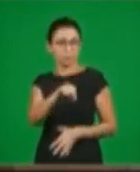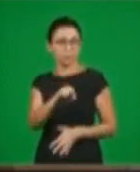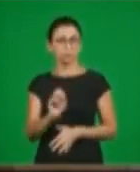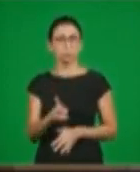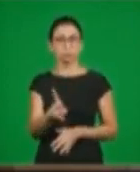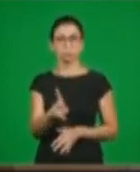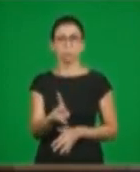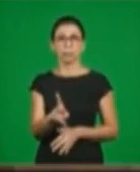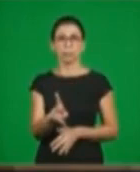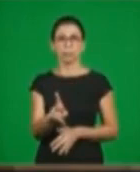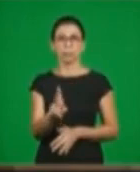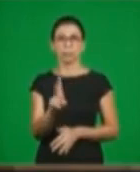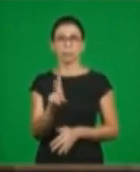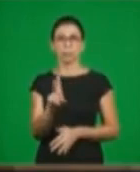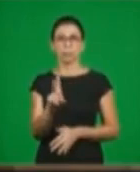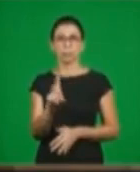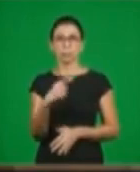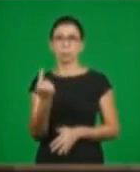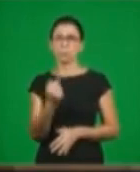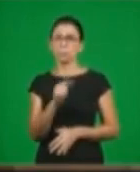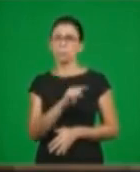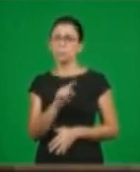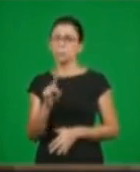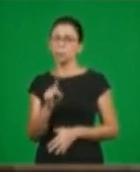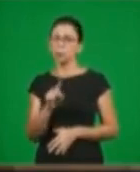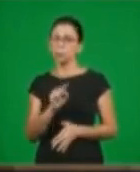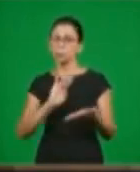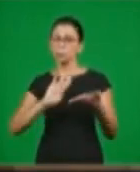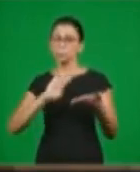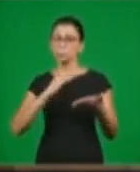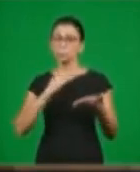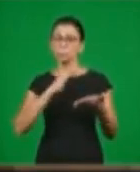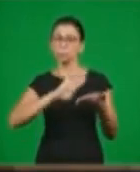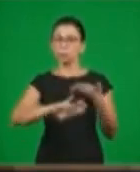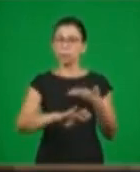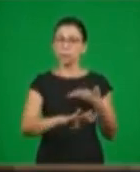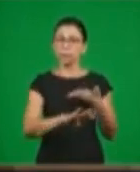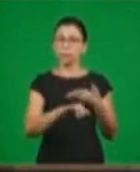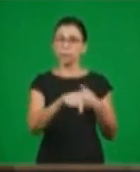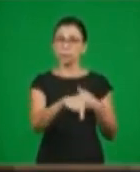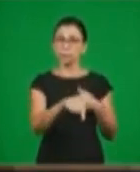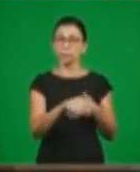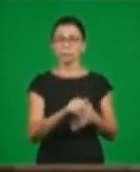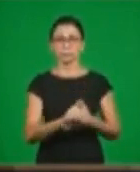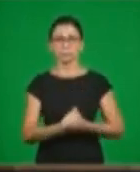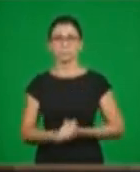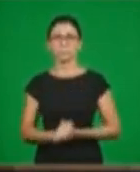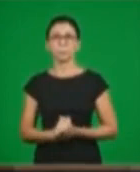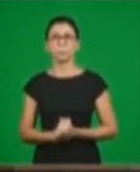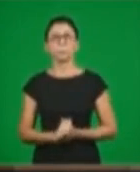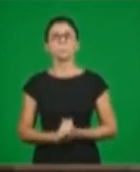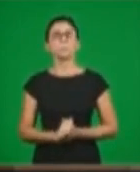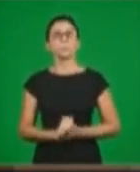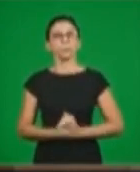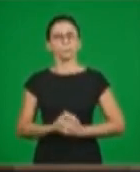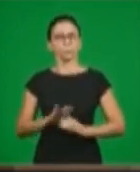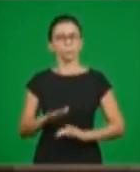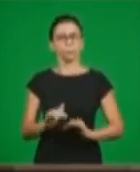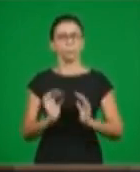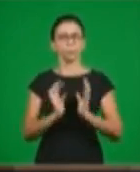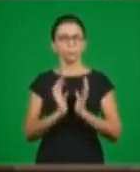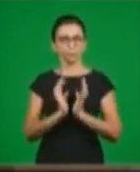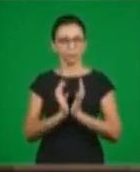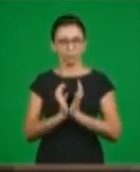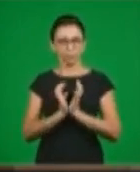it won't ever close. It won't ever taken away. If there is a place there, the church will keep a